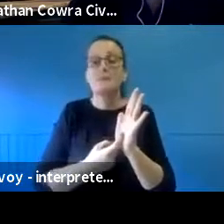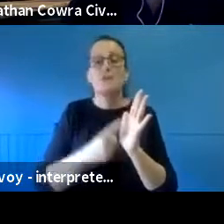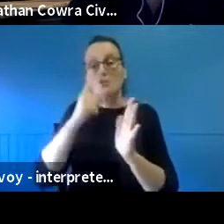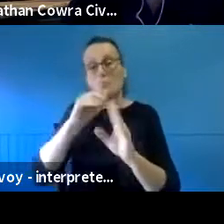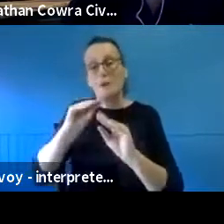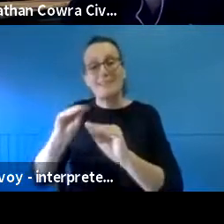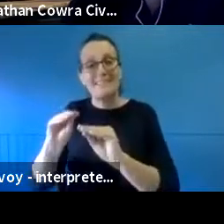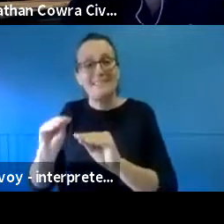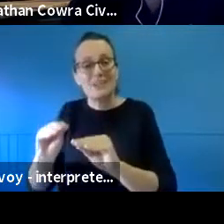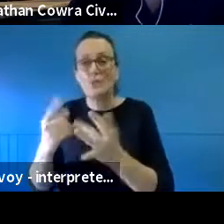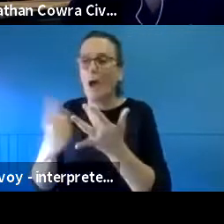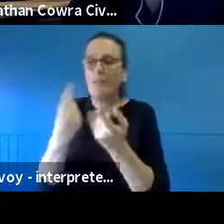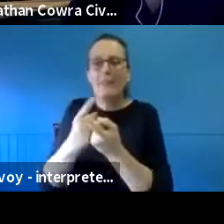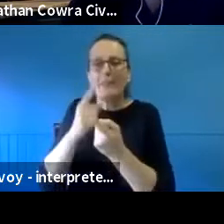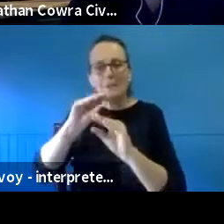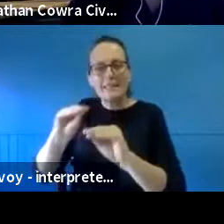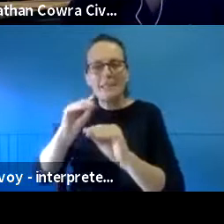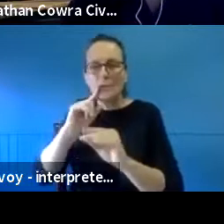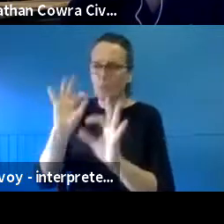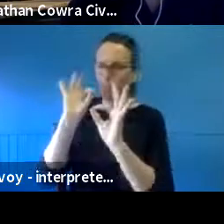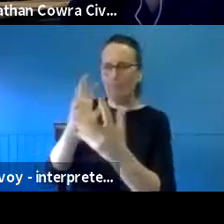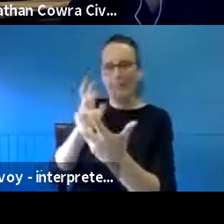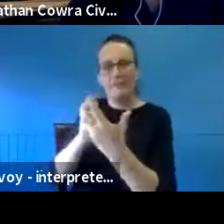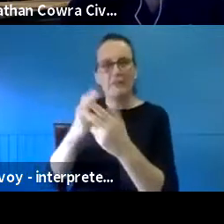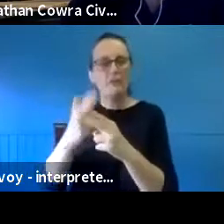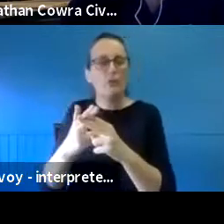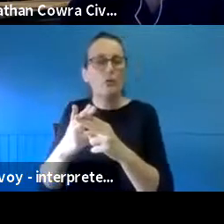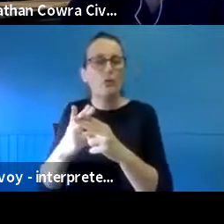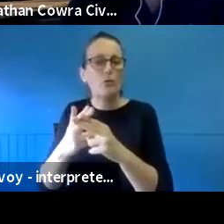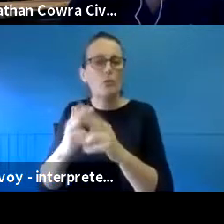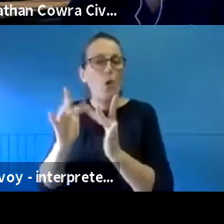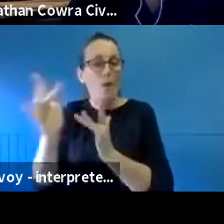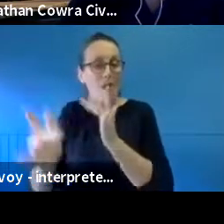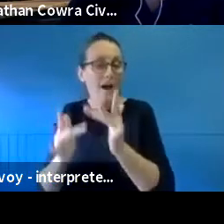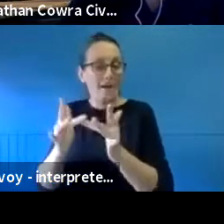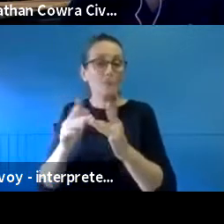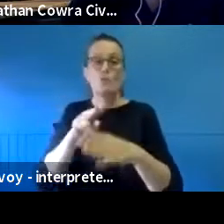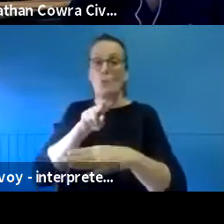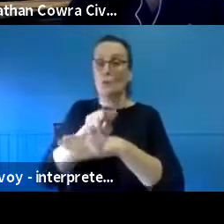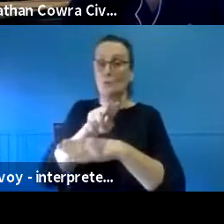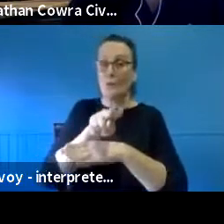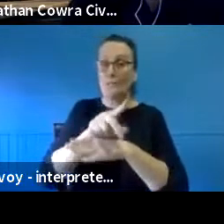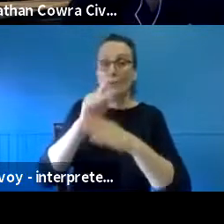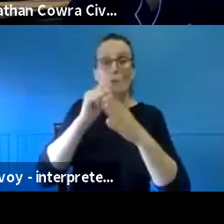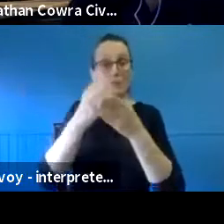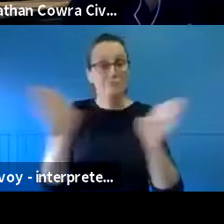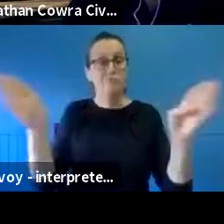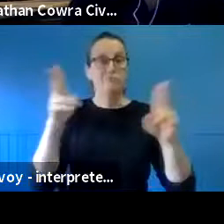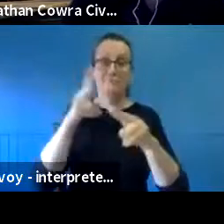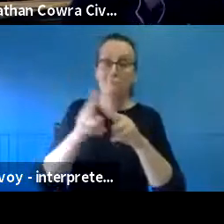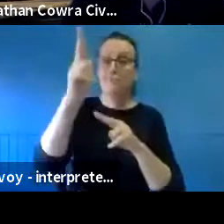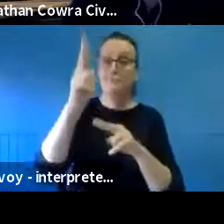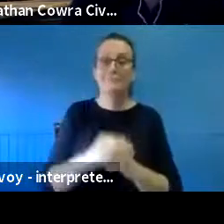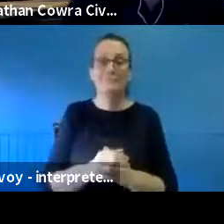soldering session. But yeah, we're having our opening in 2 weeks, and at the moment trying to manage all